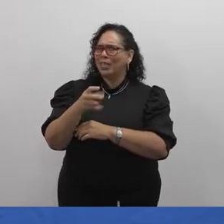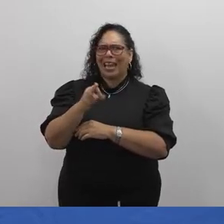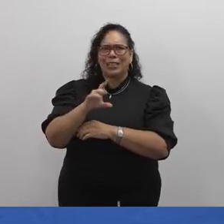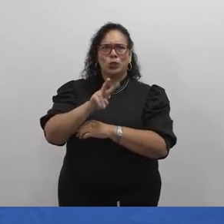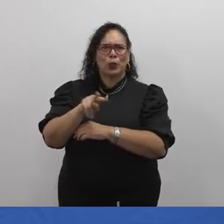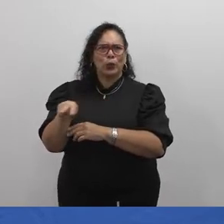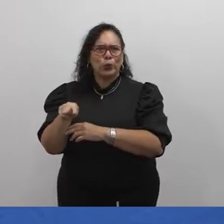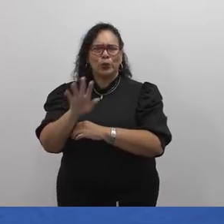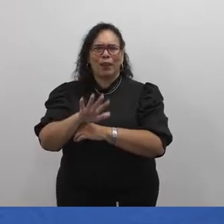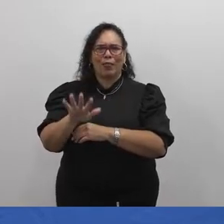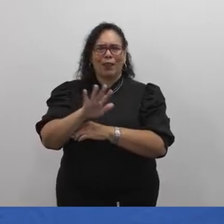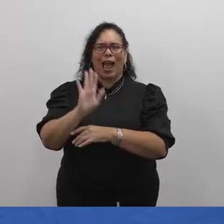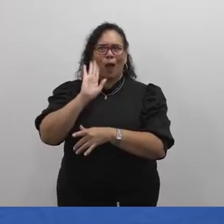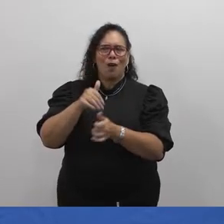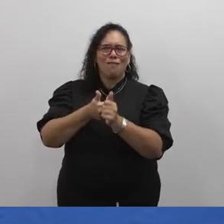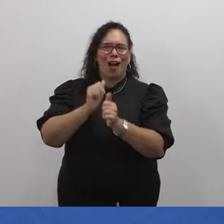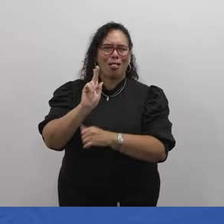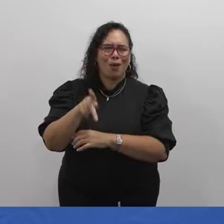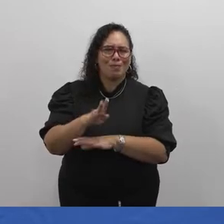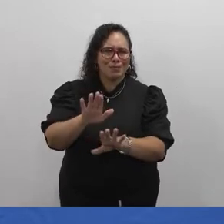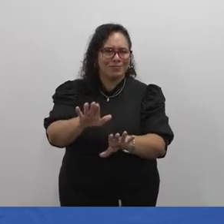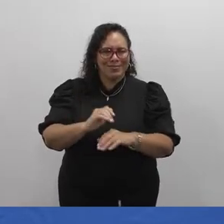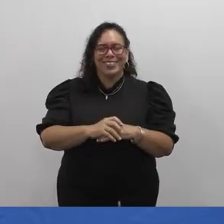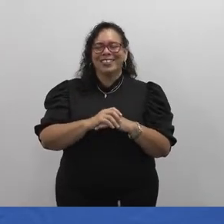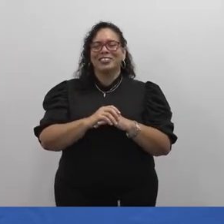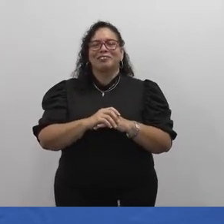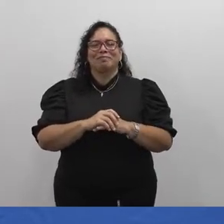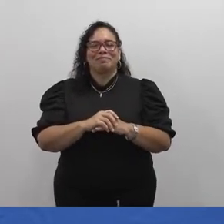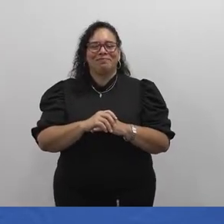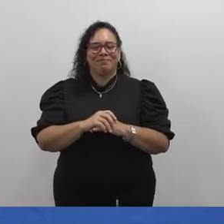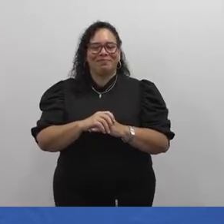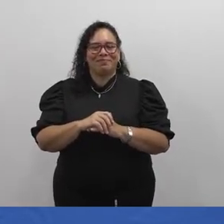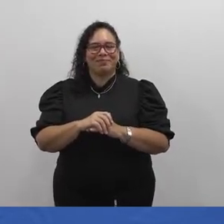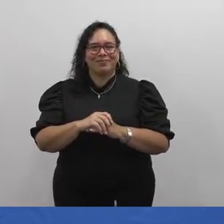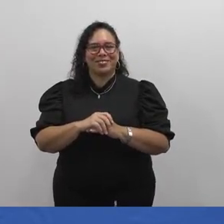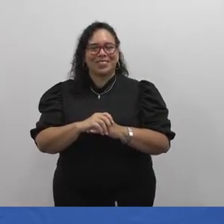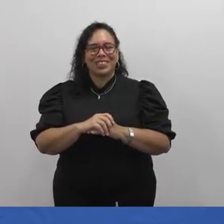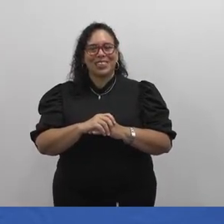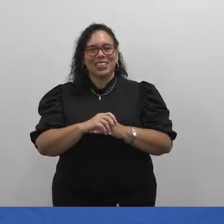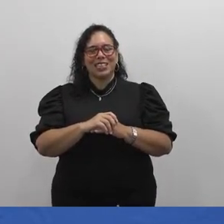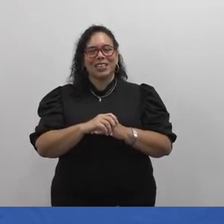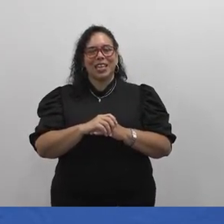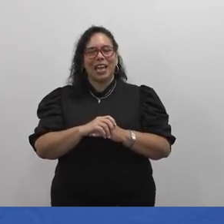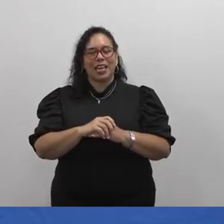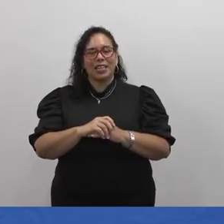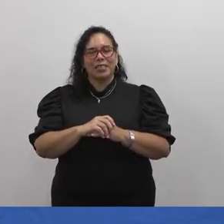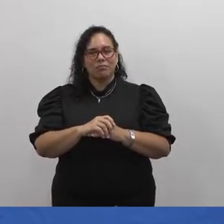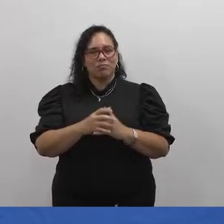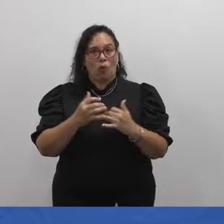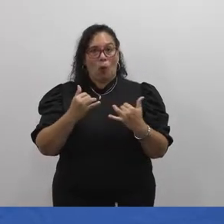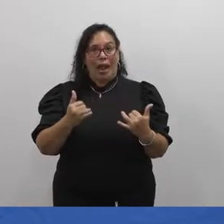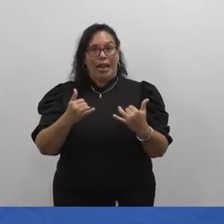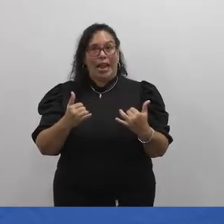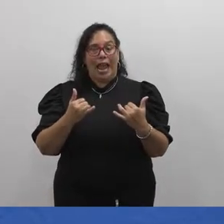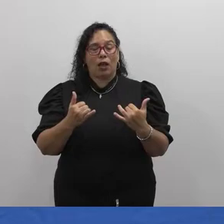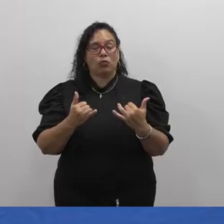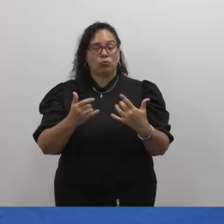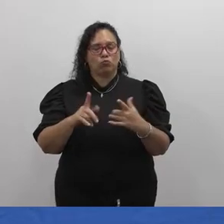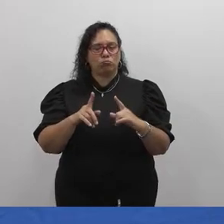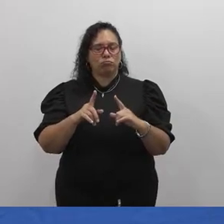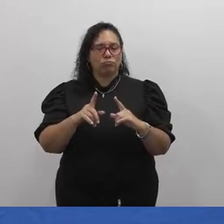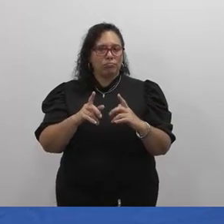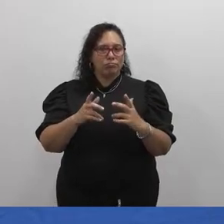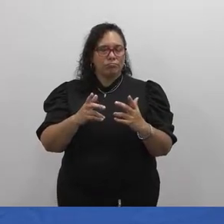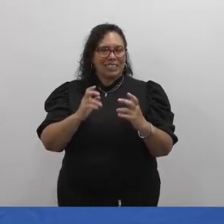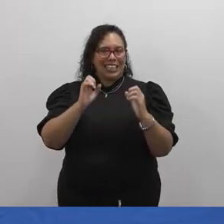there. I'm gonna follow up with you on that one, Alan. we are in a different place also just